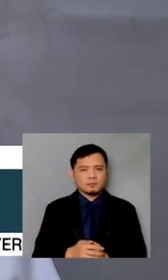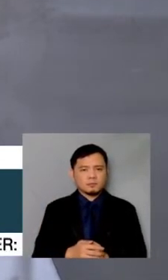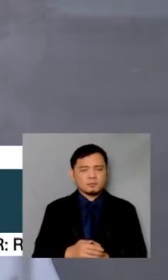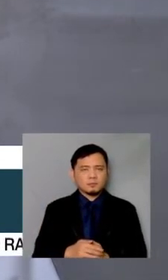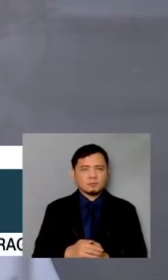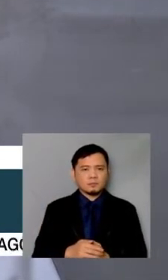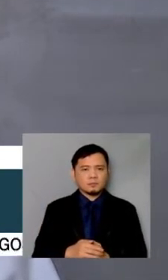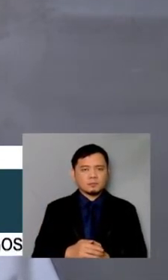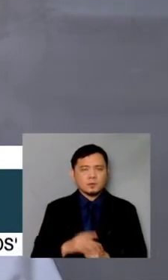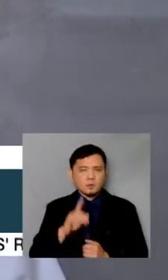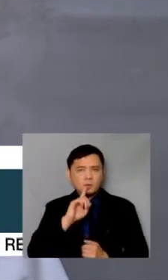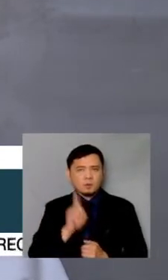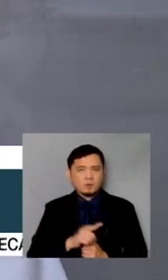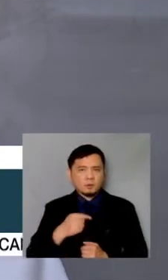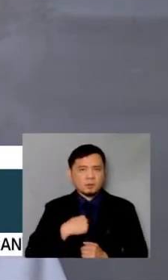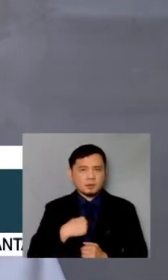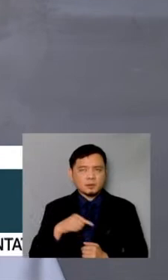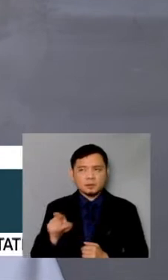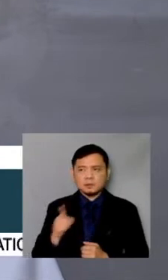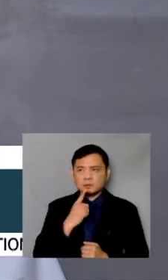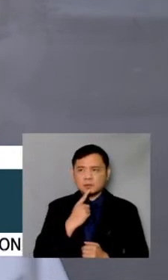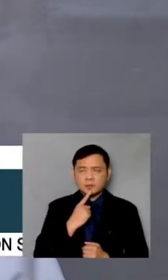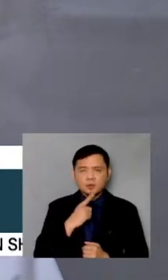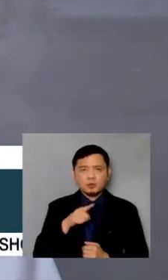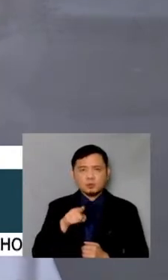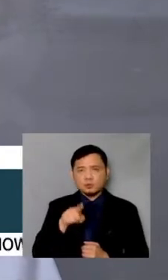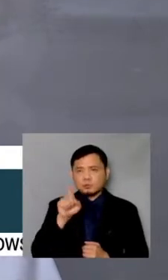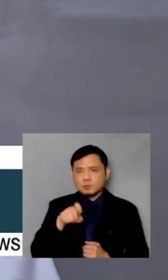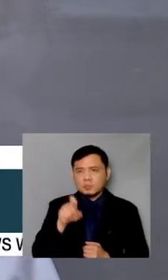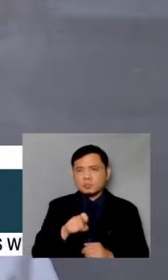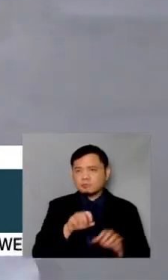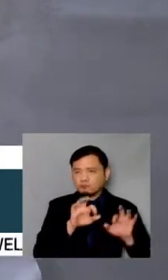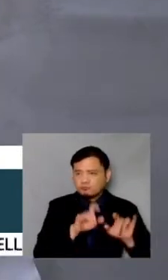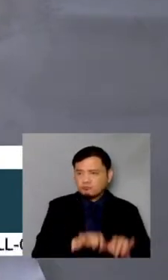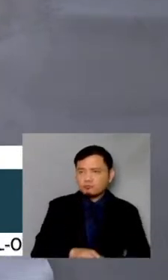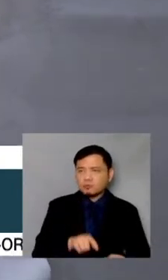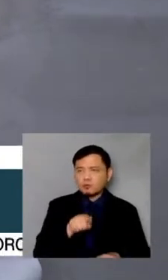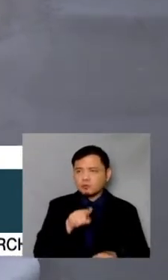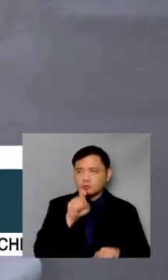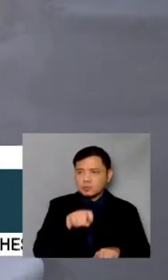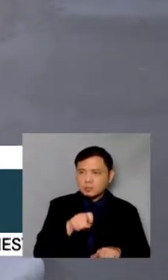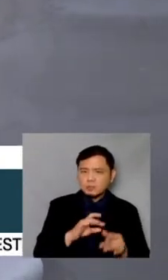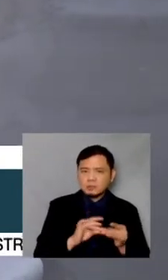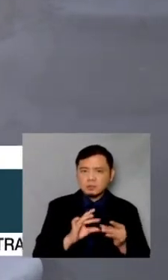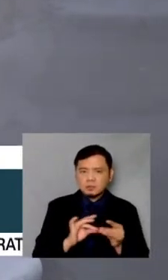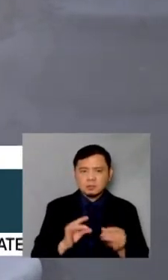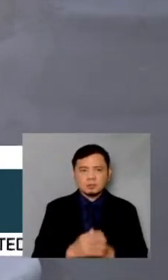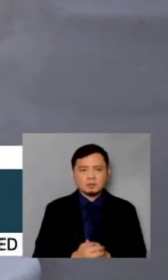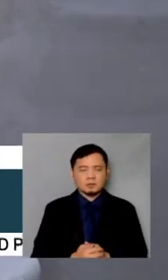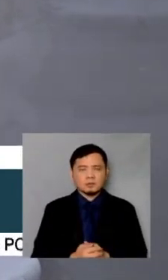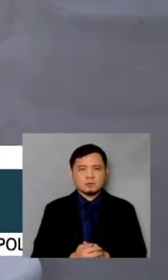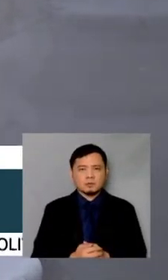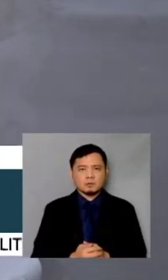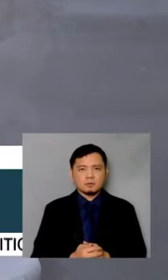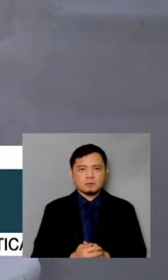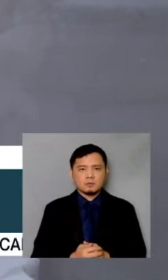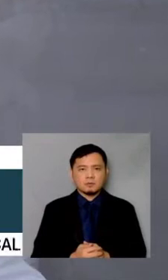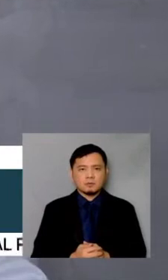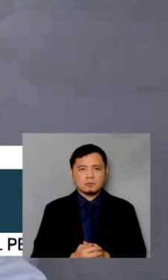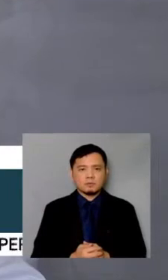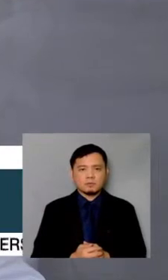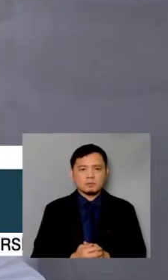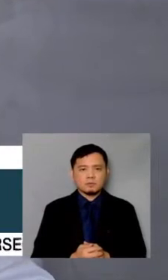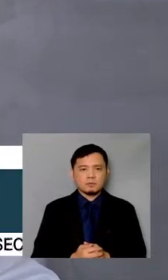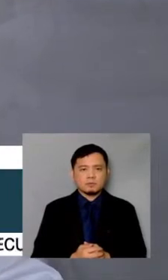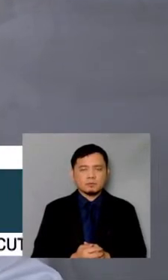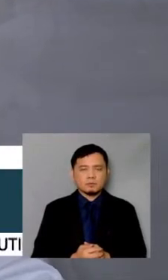Sabi sa akin, you have to execute ng affidavit. Alam mo na mangyayari. Knowing na wala na akong kawala, captive ako